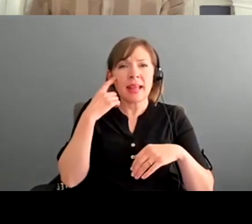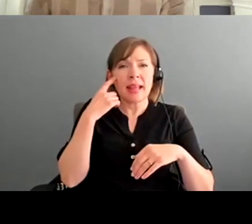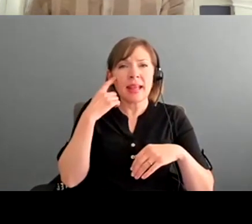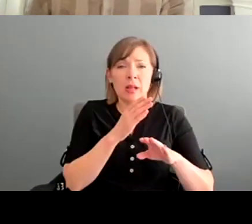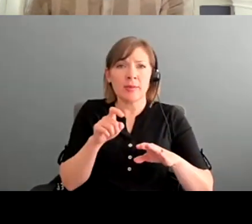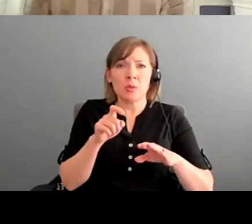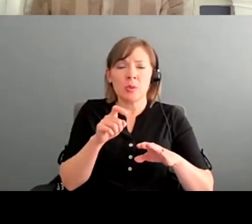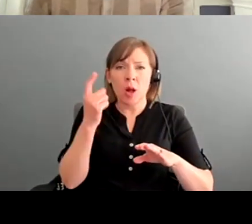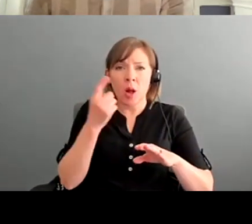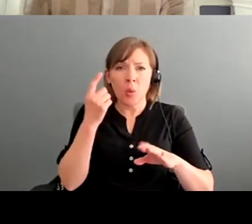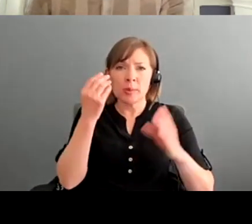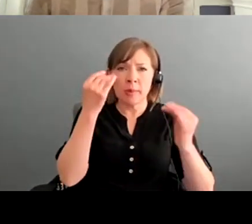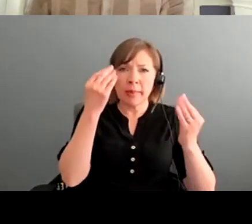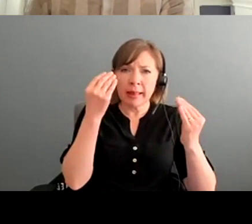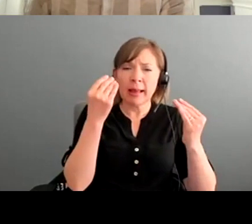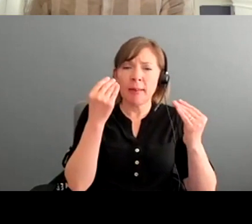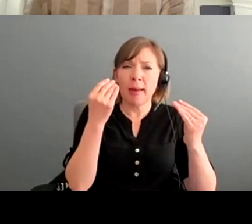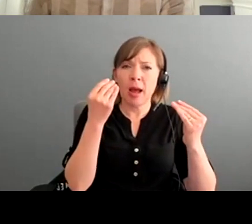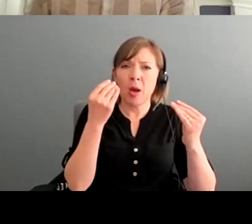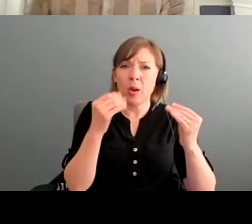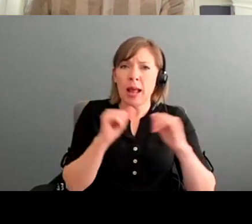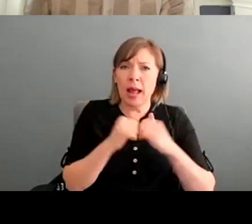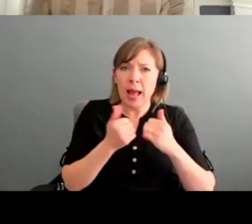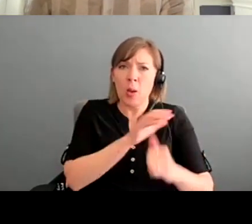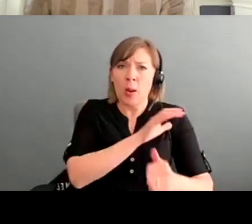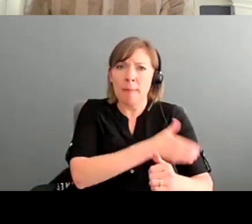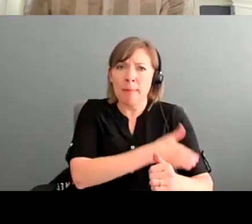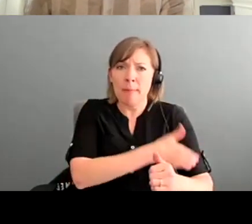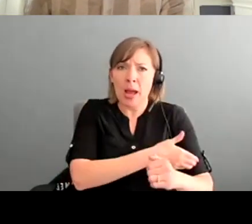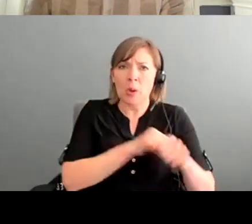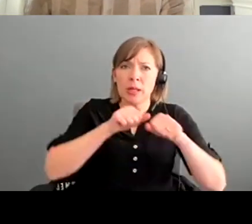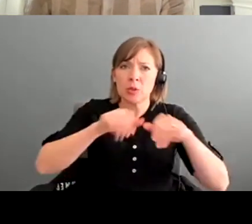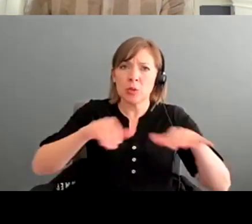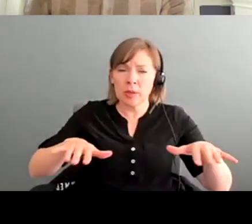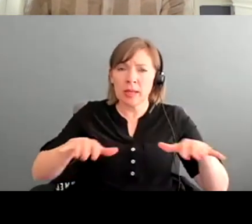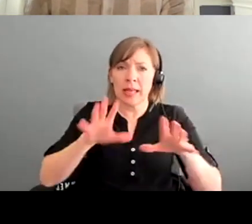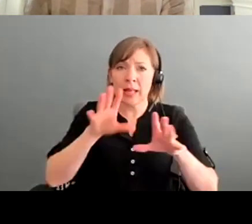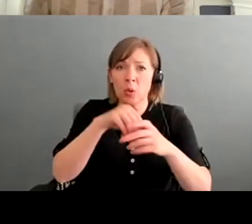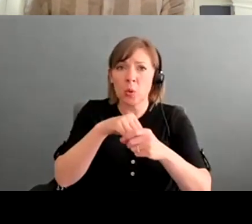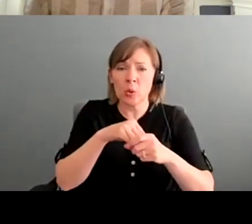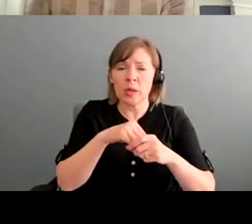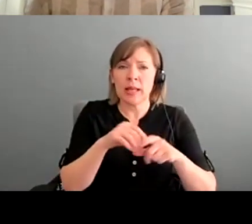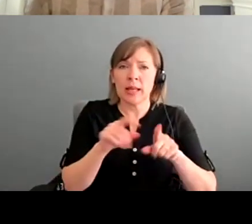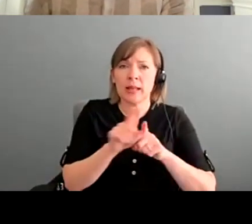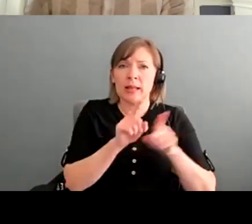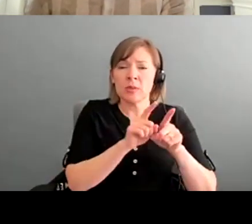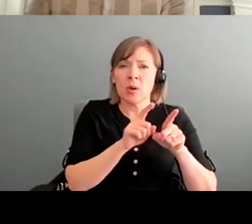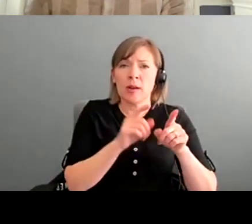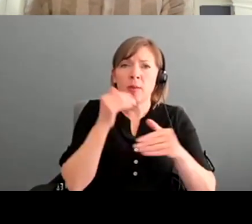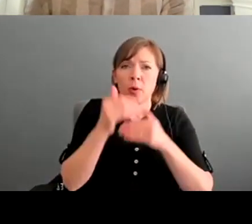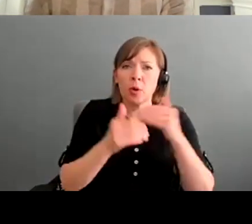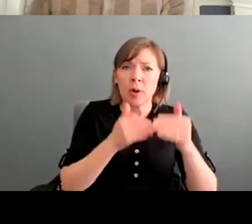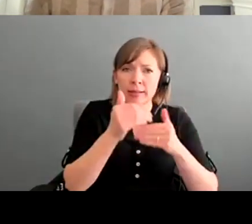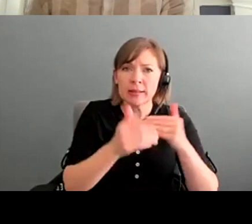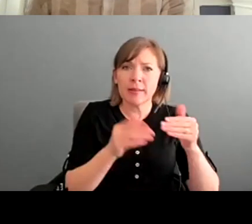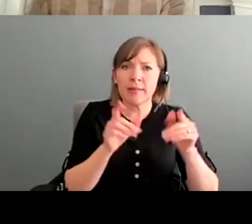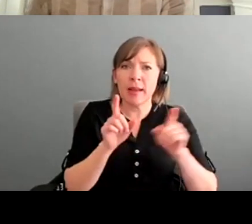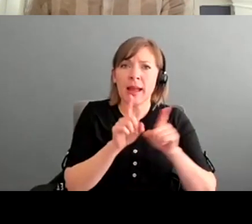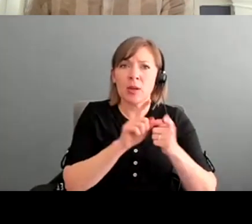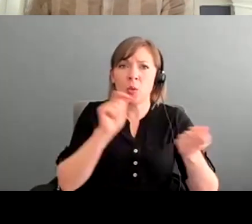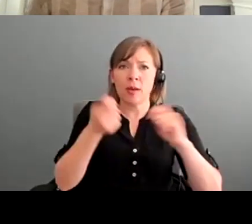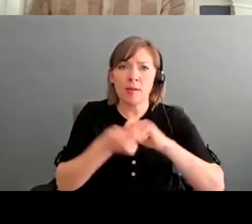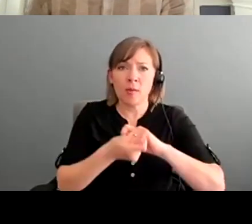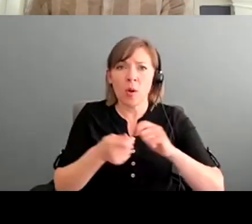of always be thinking about the way power gets redistributed, including in sort of progressive